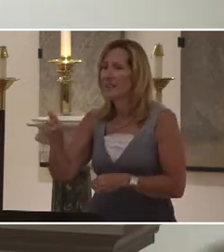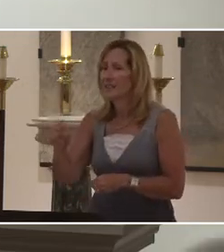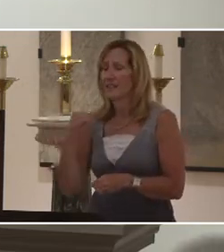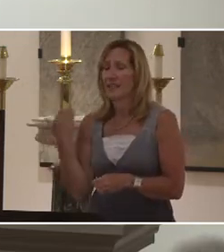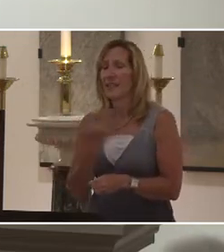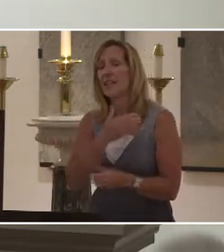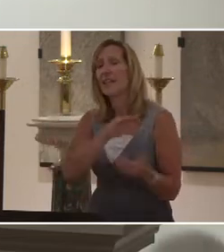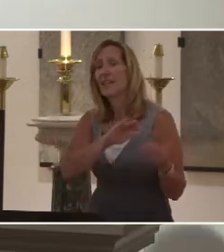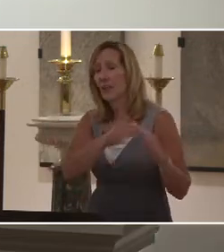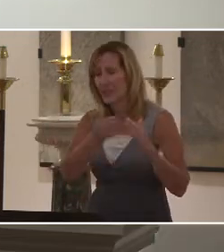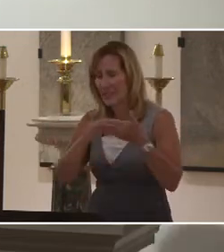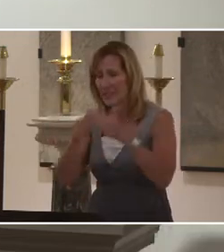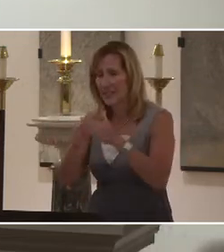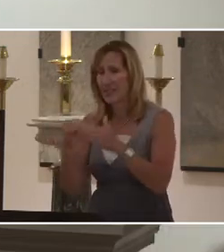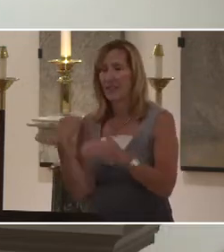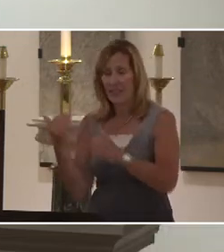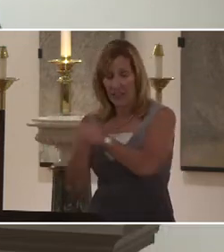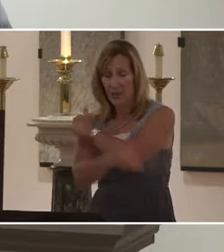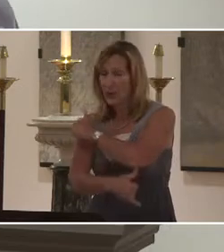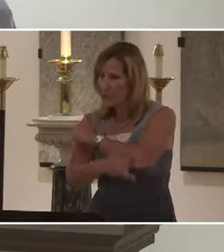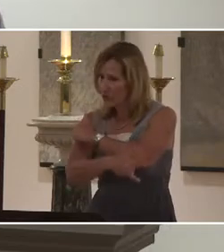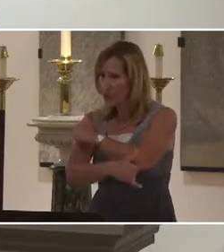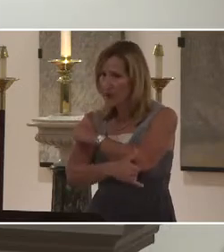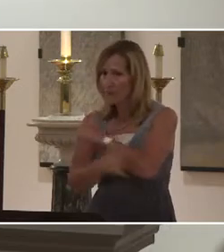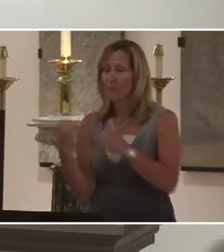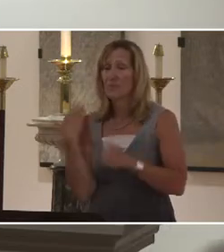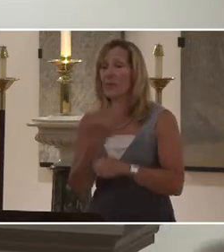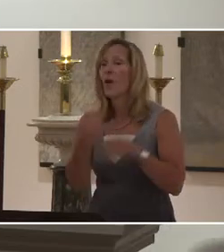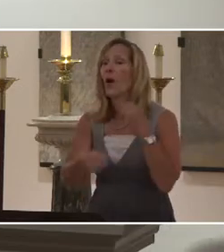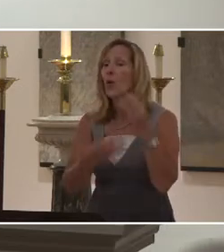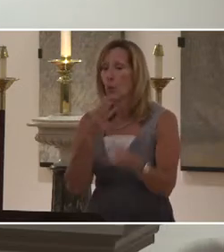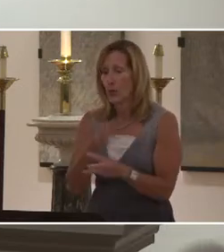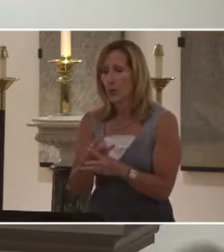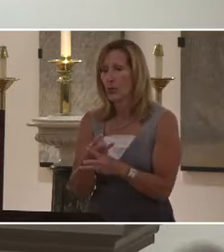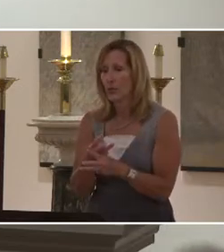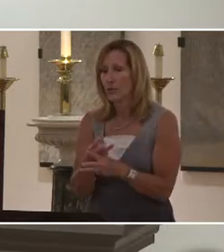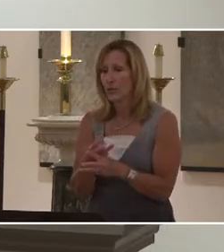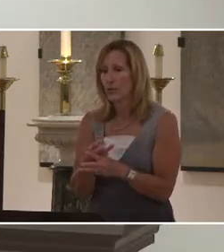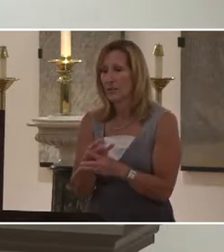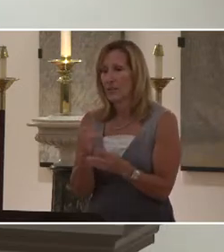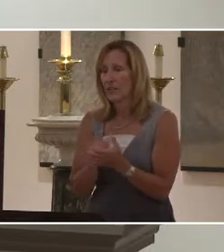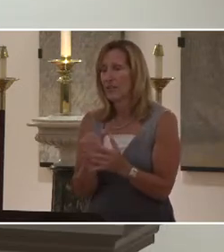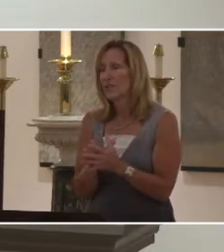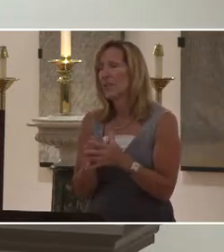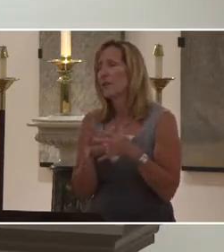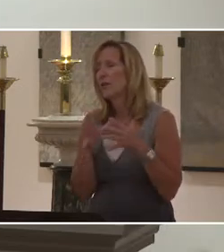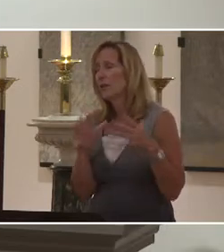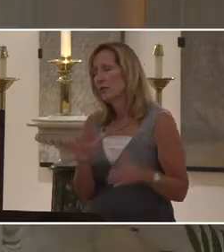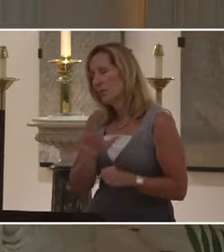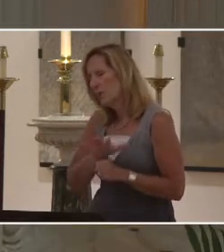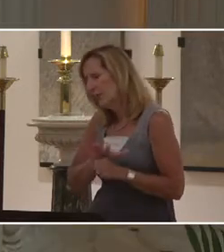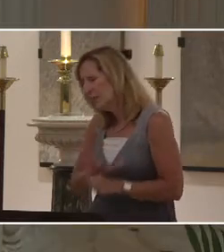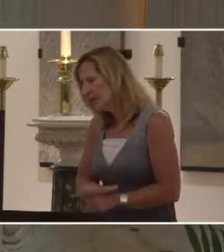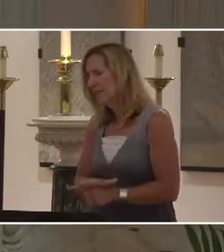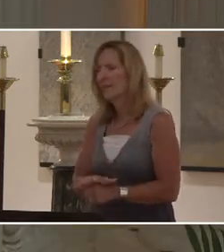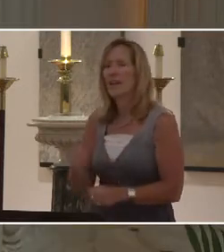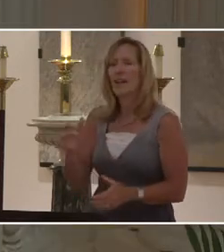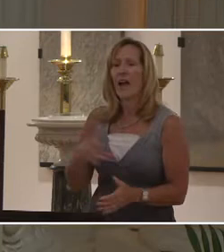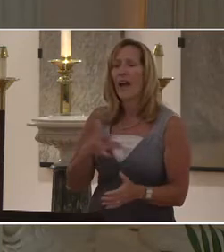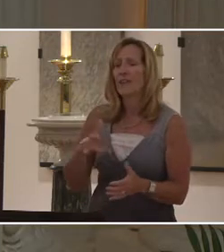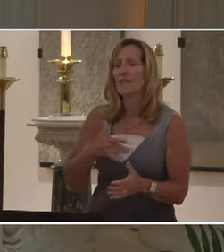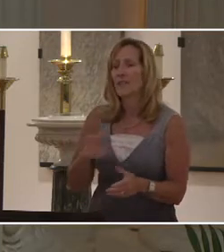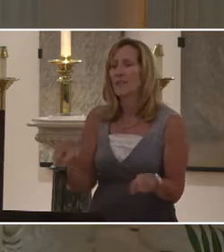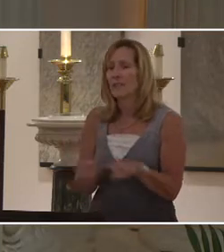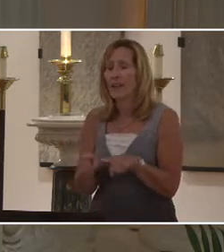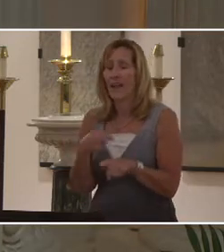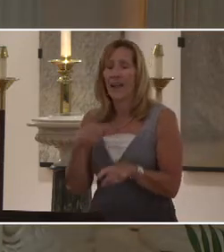our city and our country and our world, and it's overwhelming. I feel like